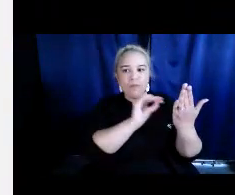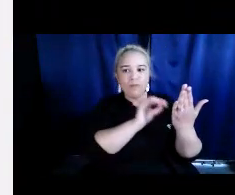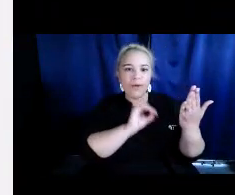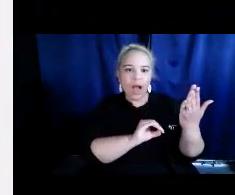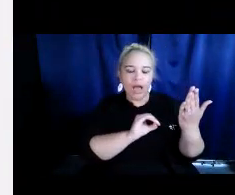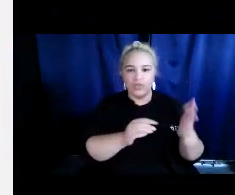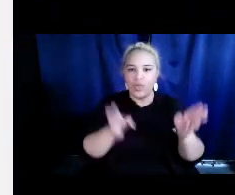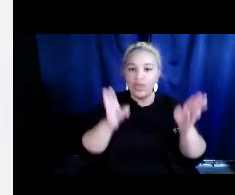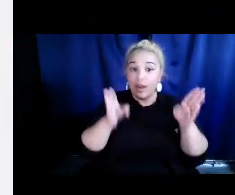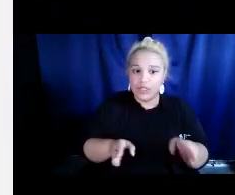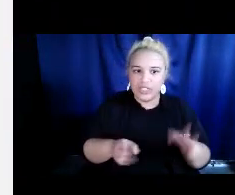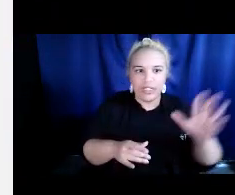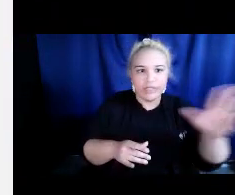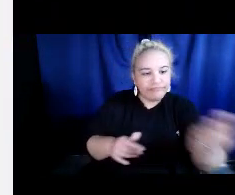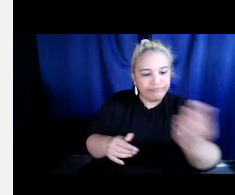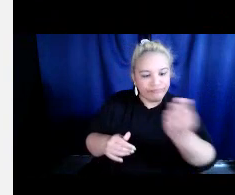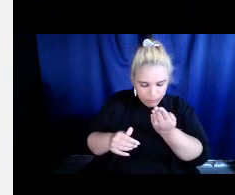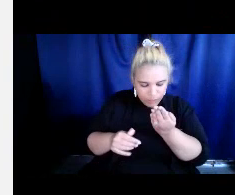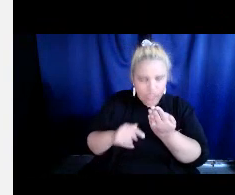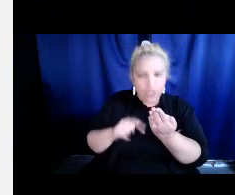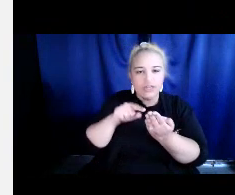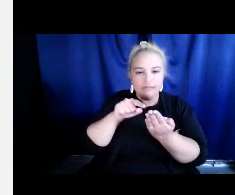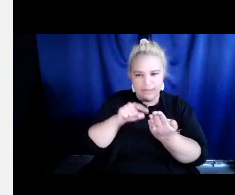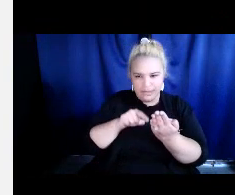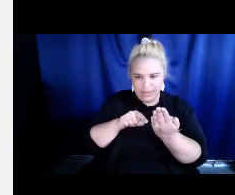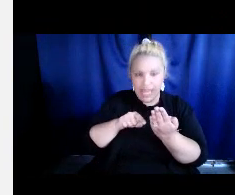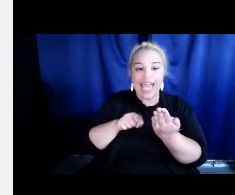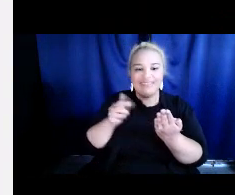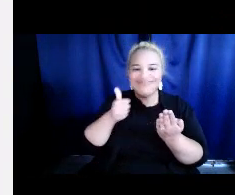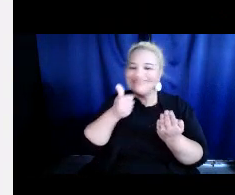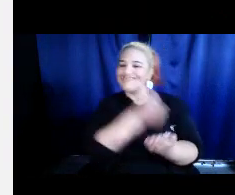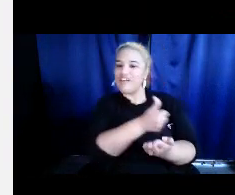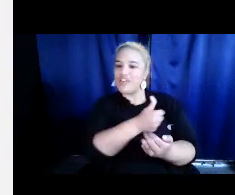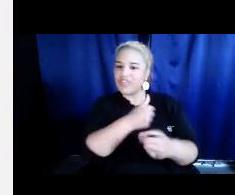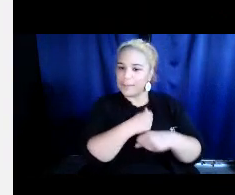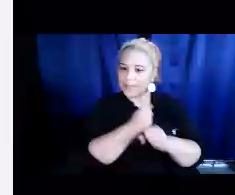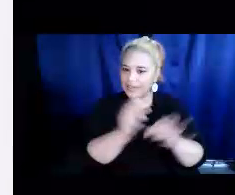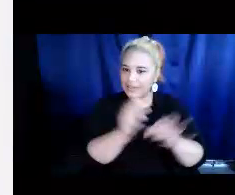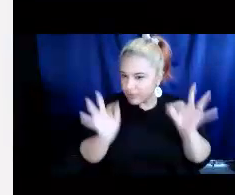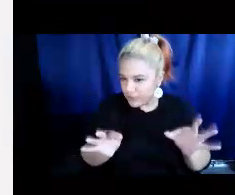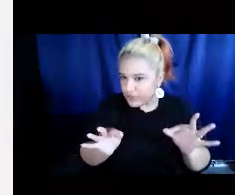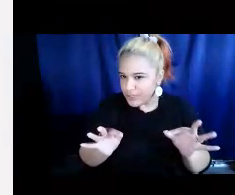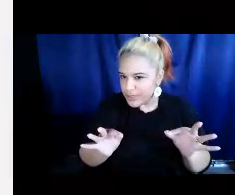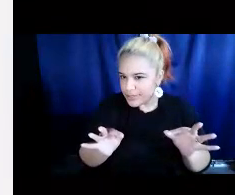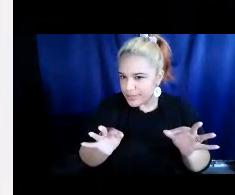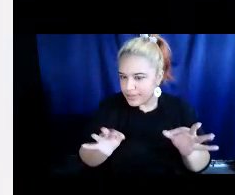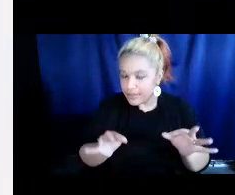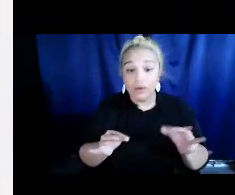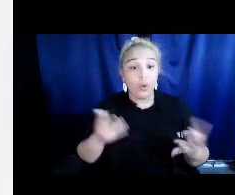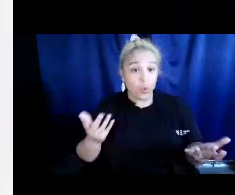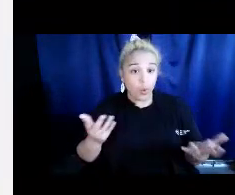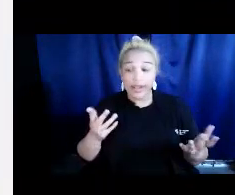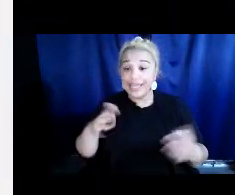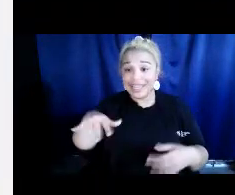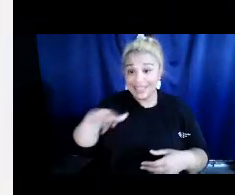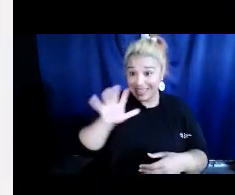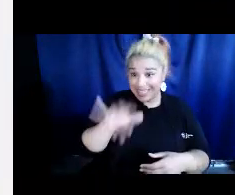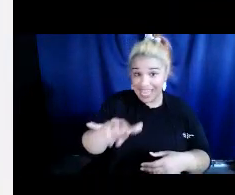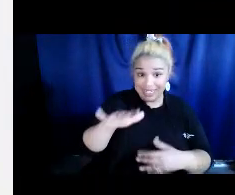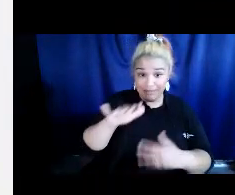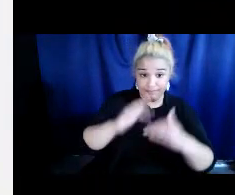comfortably. Accessibility and sensory maps are often found in community spaces. Cynthia, are there ways to prepare